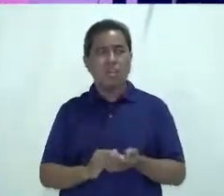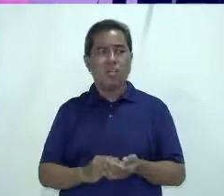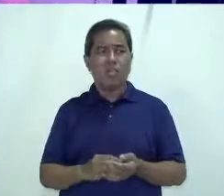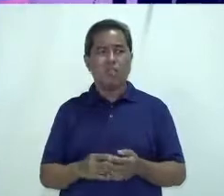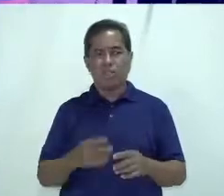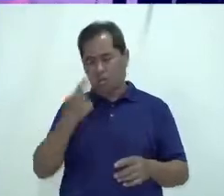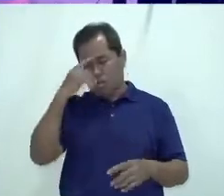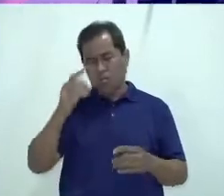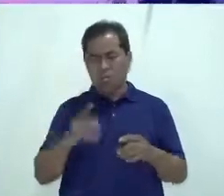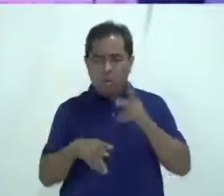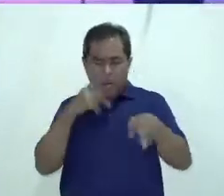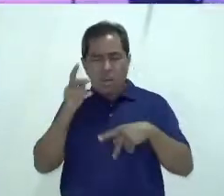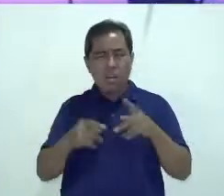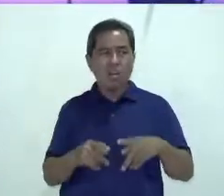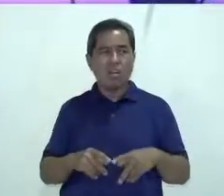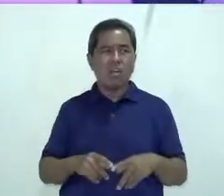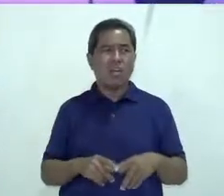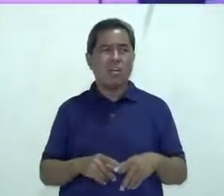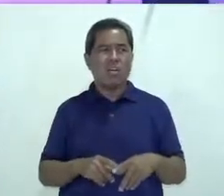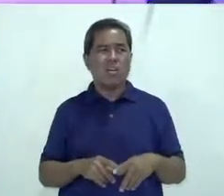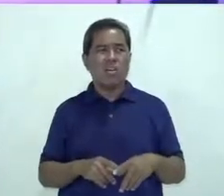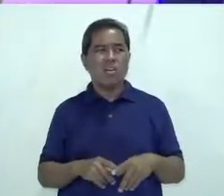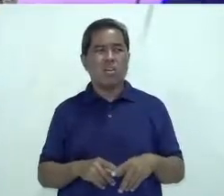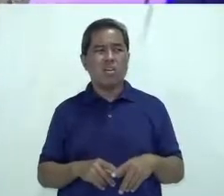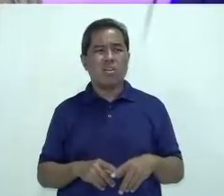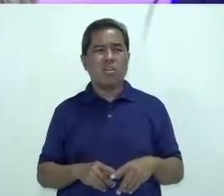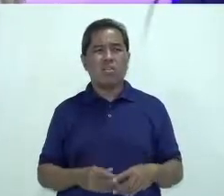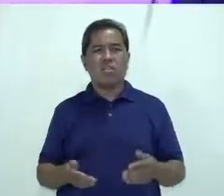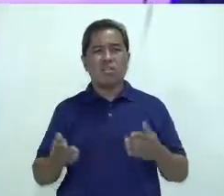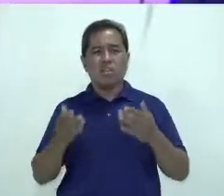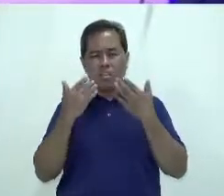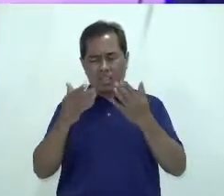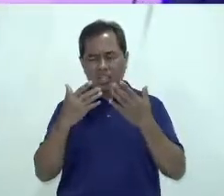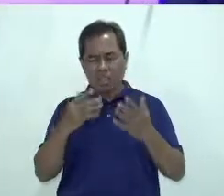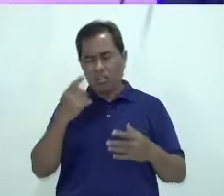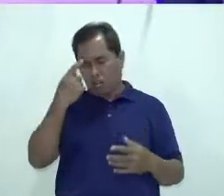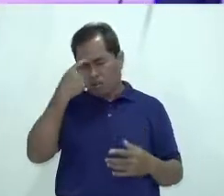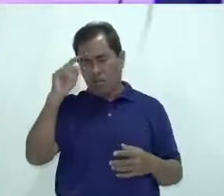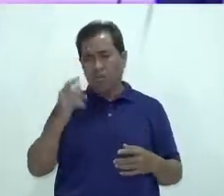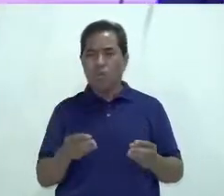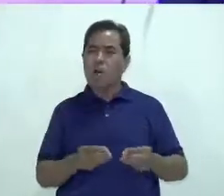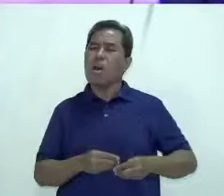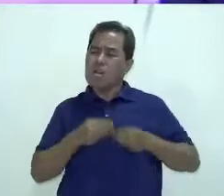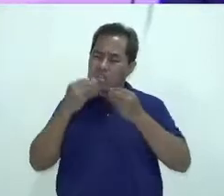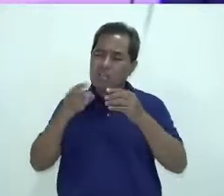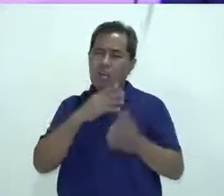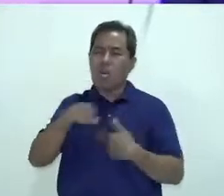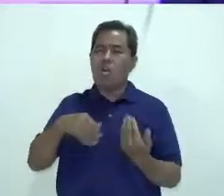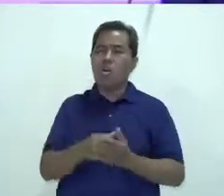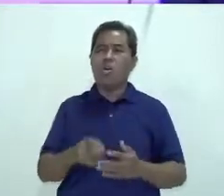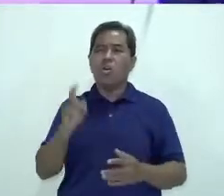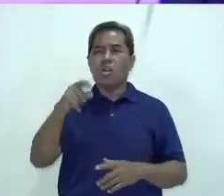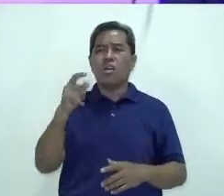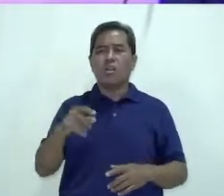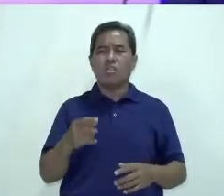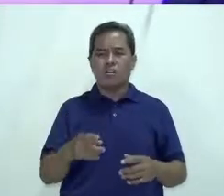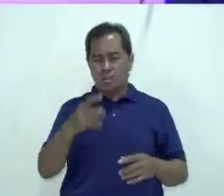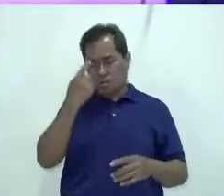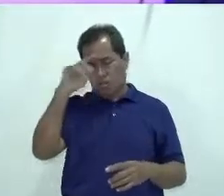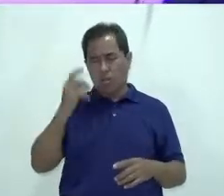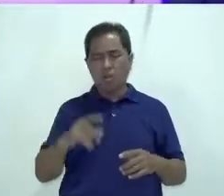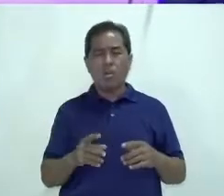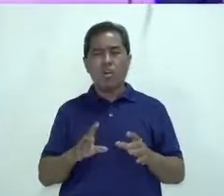people, Lord God, that hurt them. Lord, thank you for the provision for this family who is watching right now, who